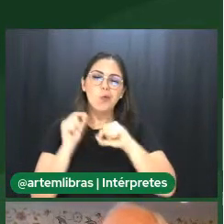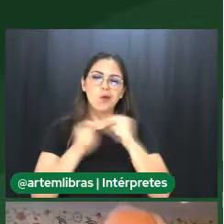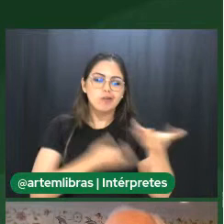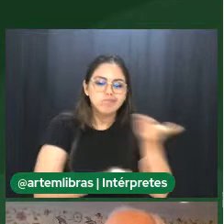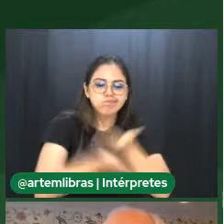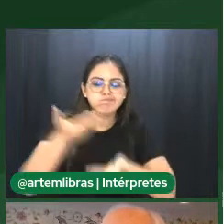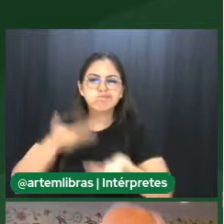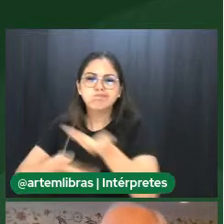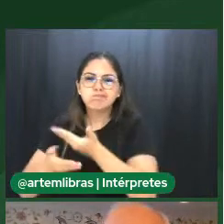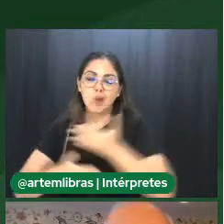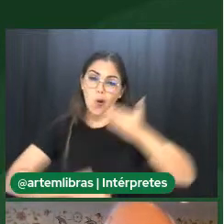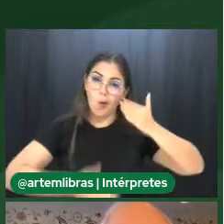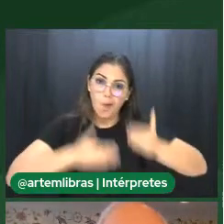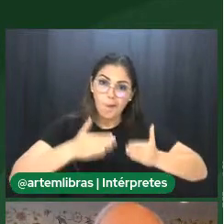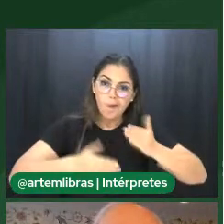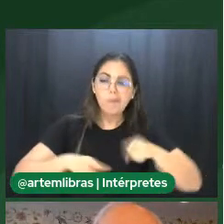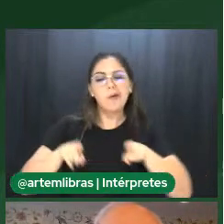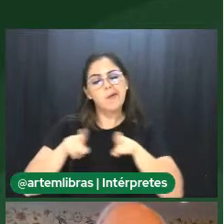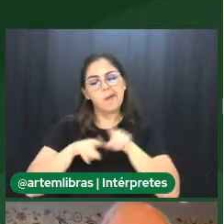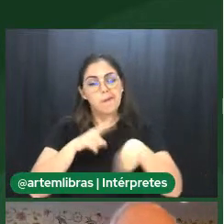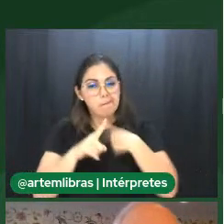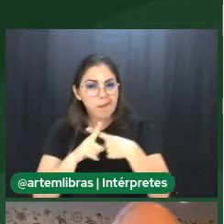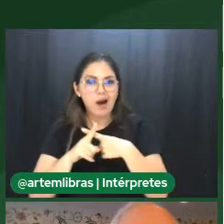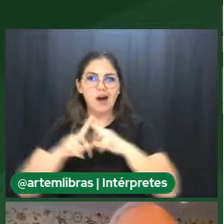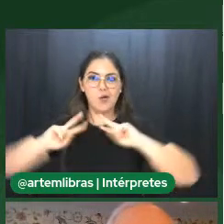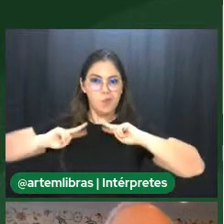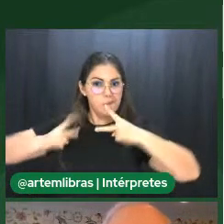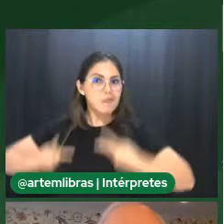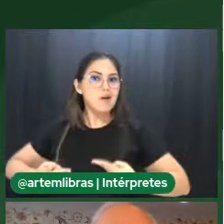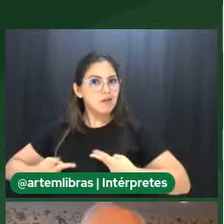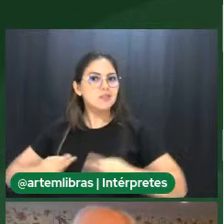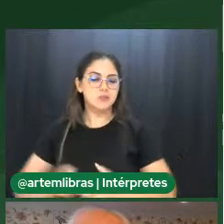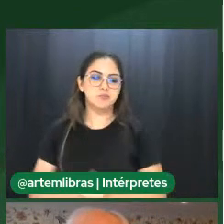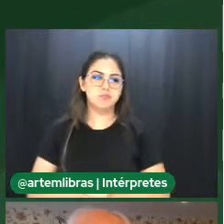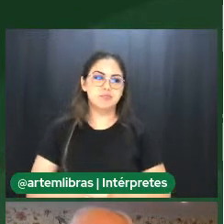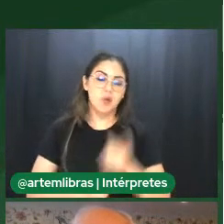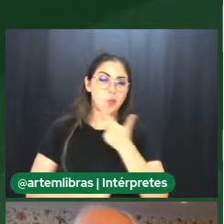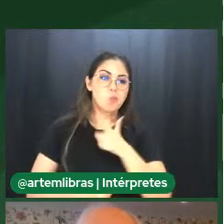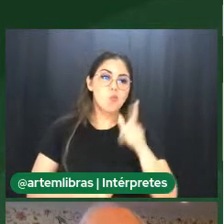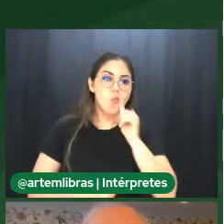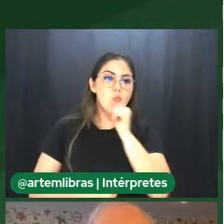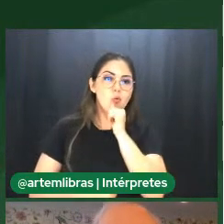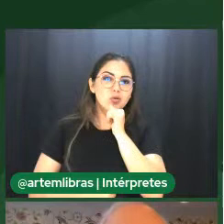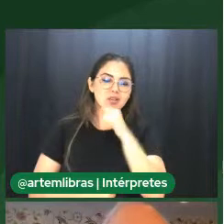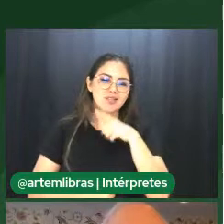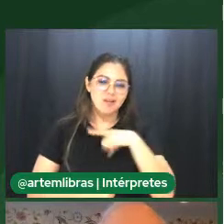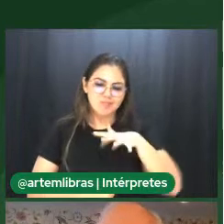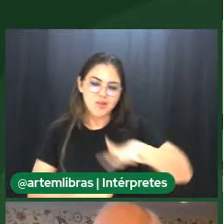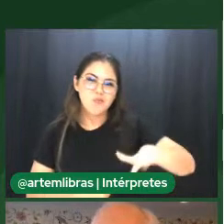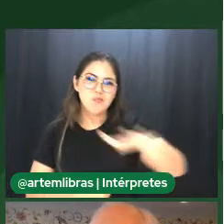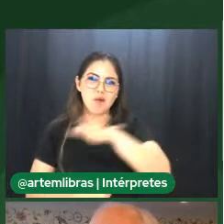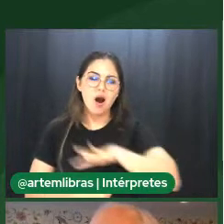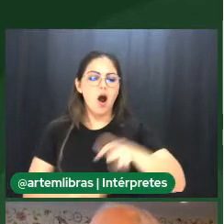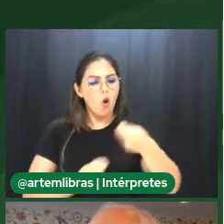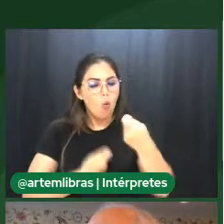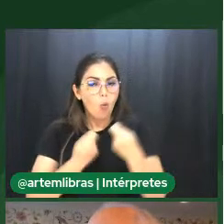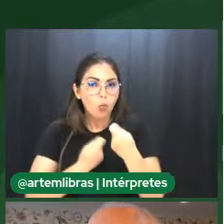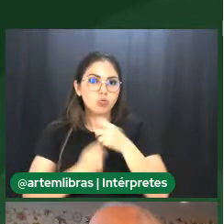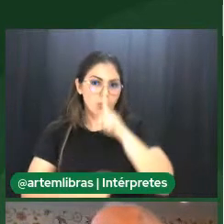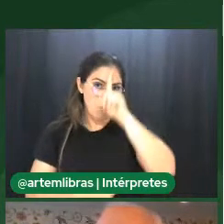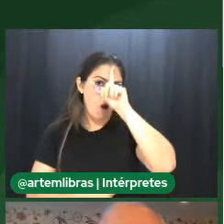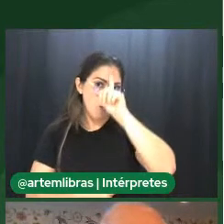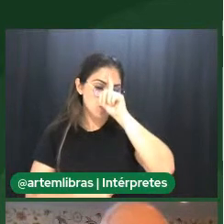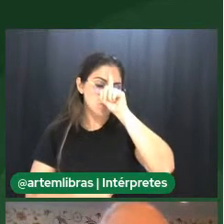hospital control center that supervises the intensive care units and many devices, emergency dispatch, and so